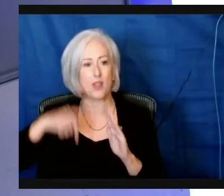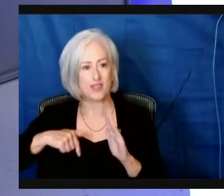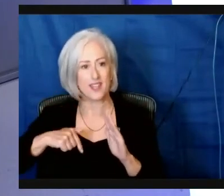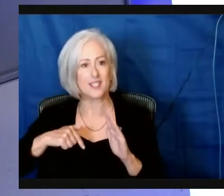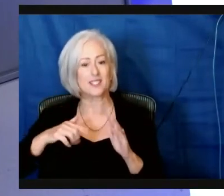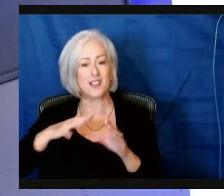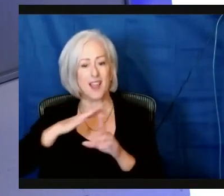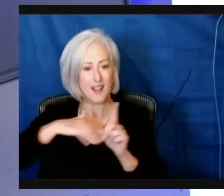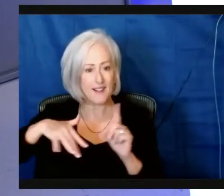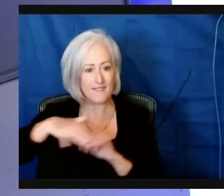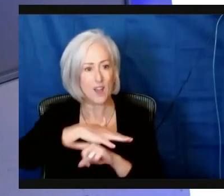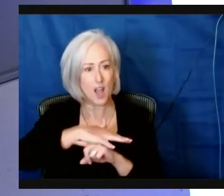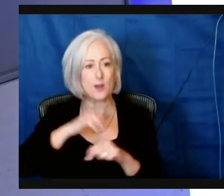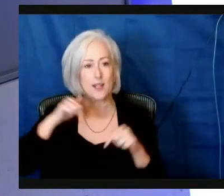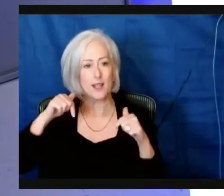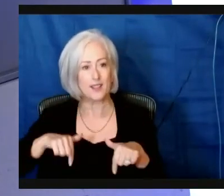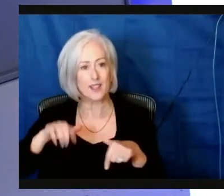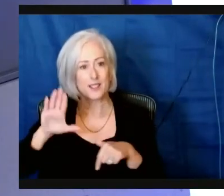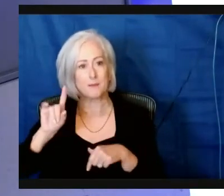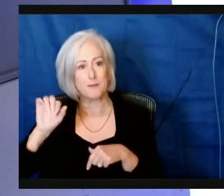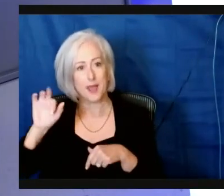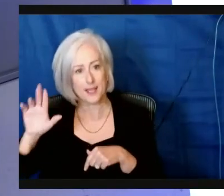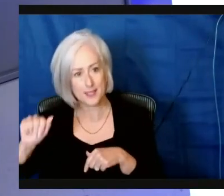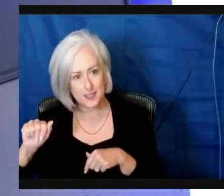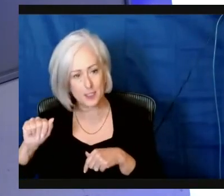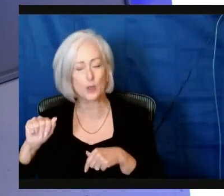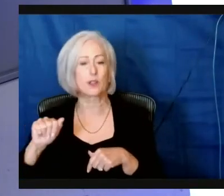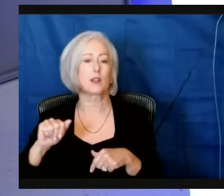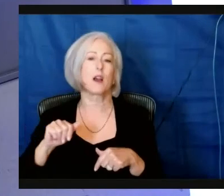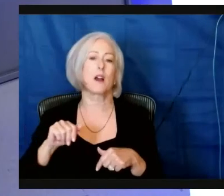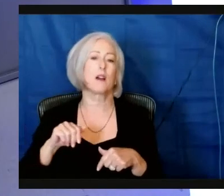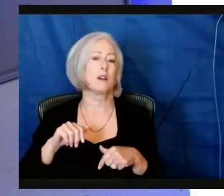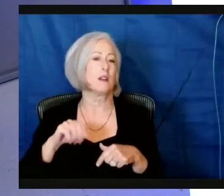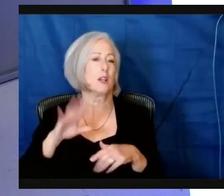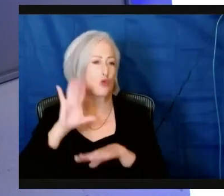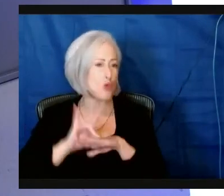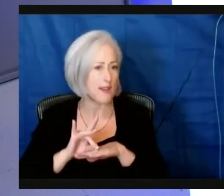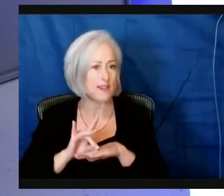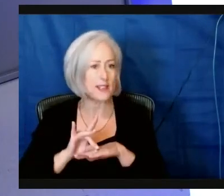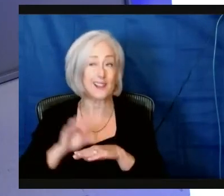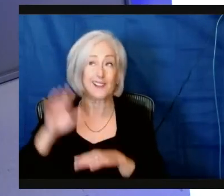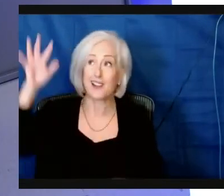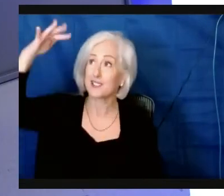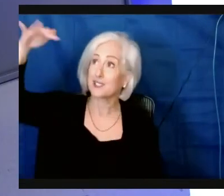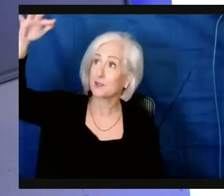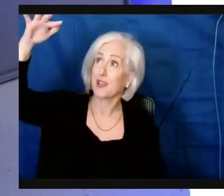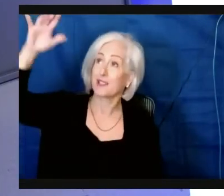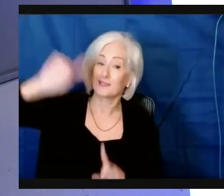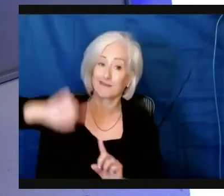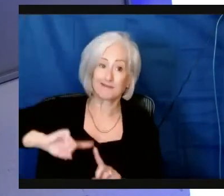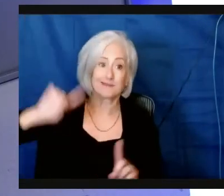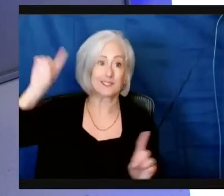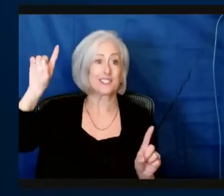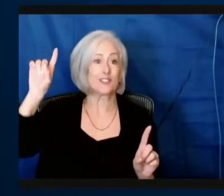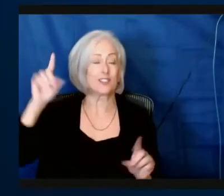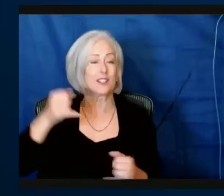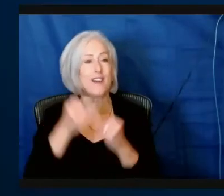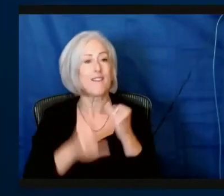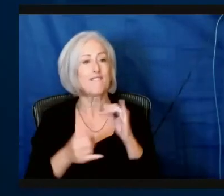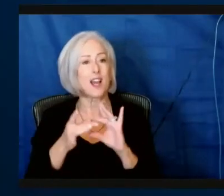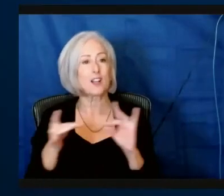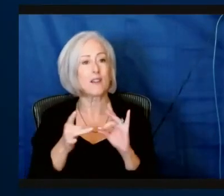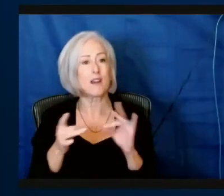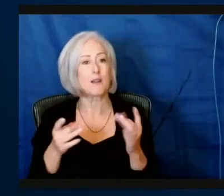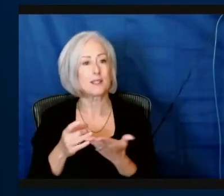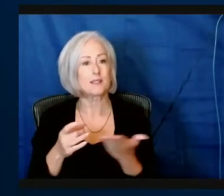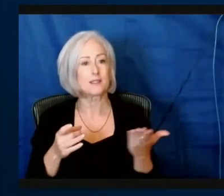viruses. And space is a whole different environment with lots of different kinds of environments out there. All right. Any final thoughts, Dr. Christensen? Dr. Christensen, sorry.